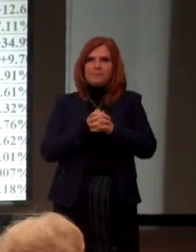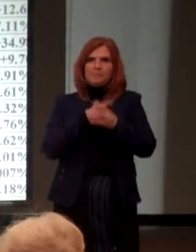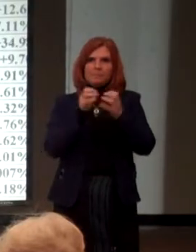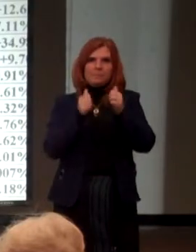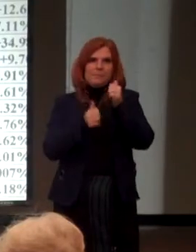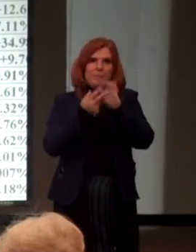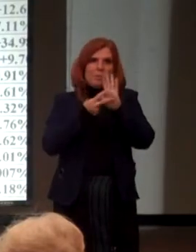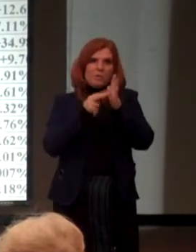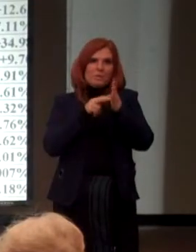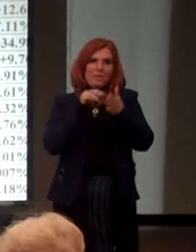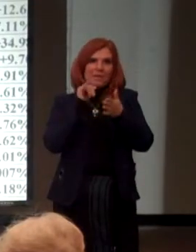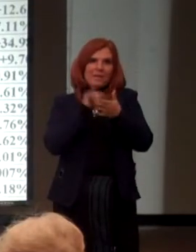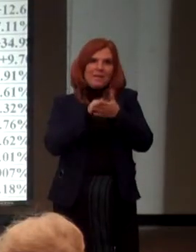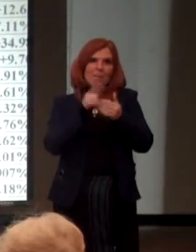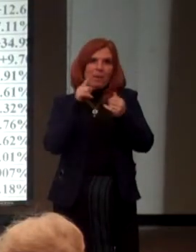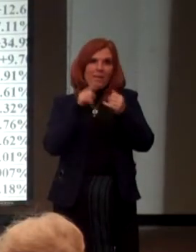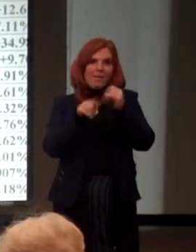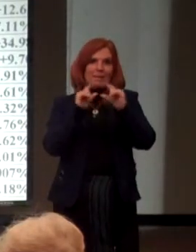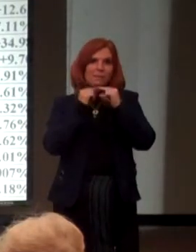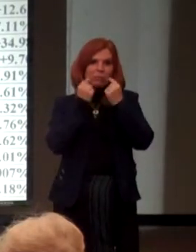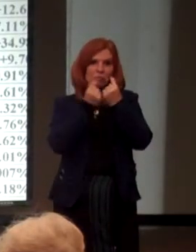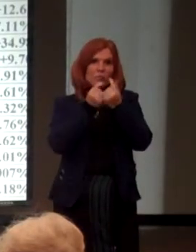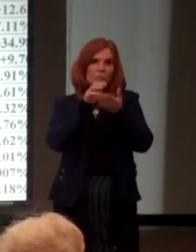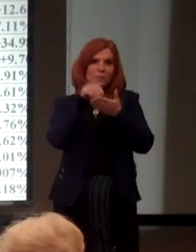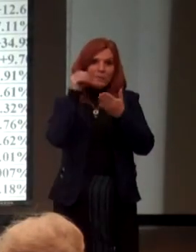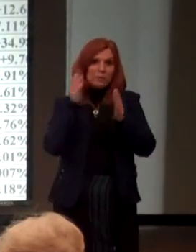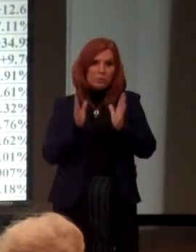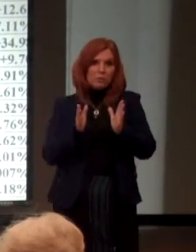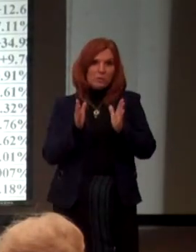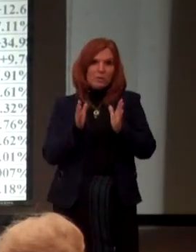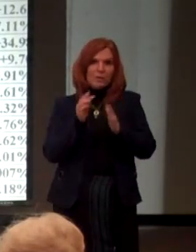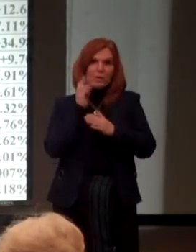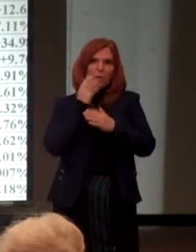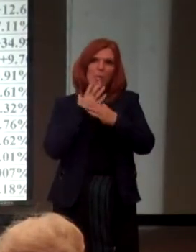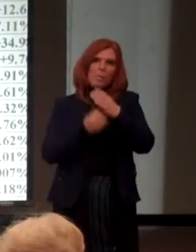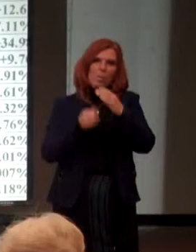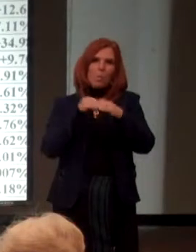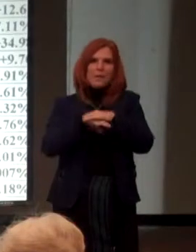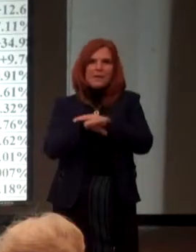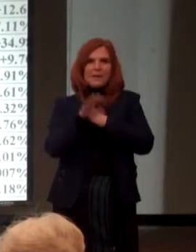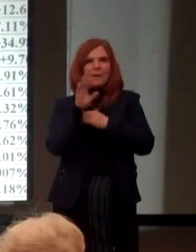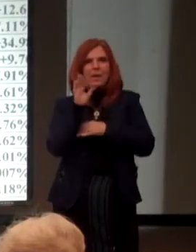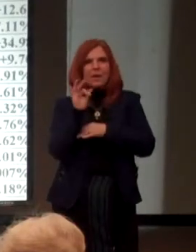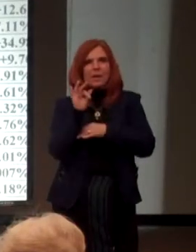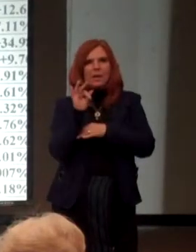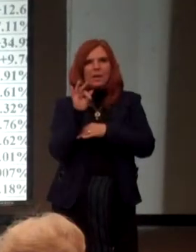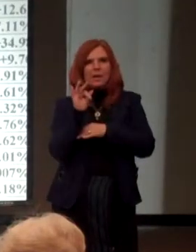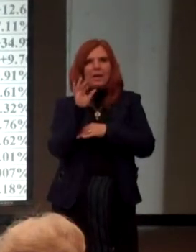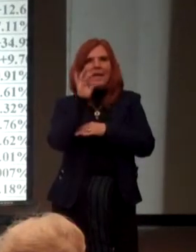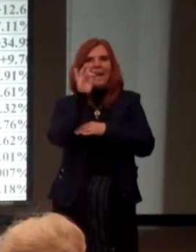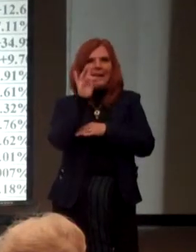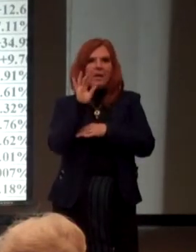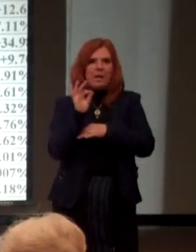which meant that my last group of students were born in